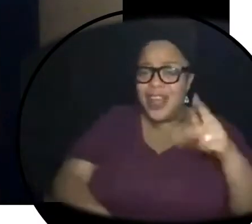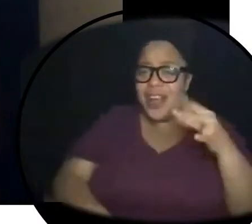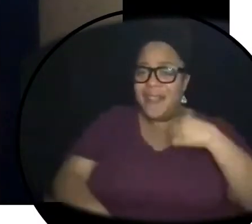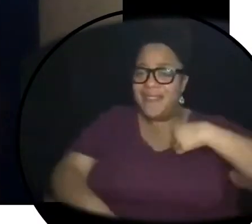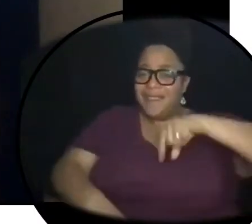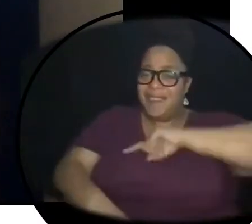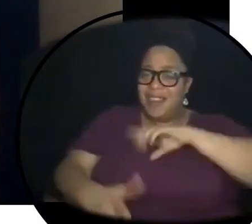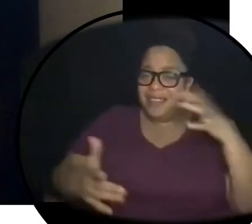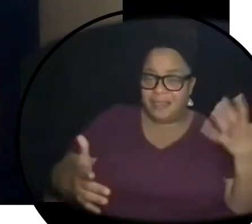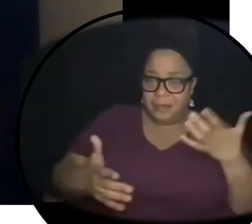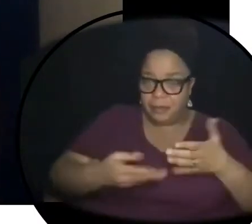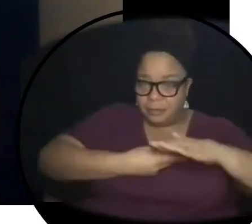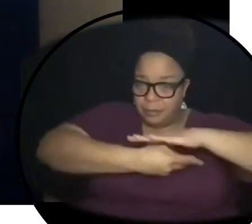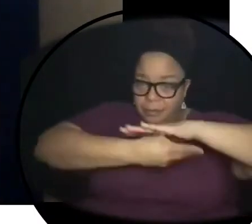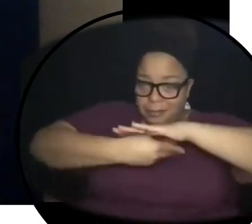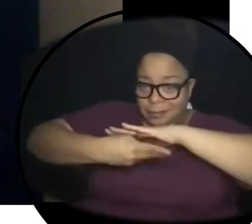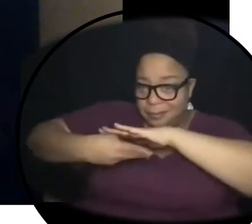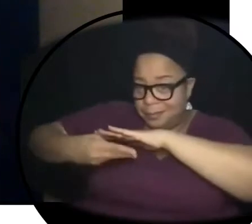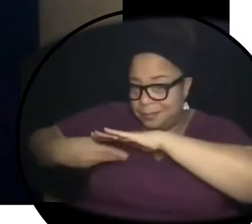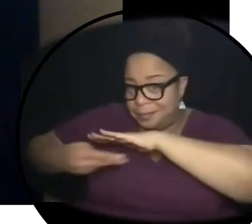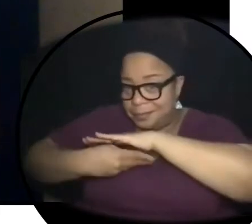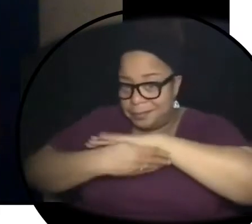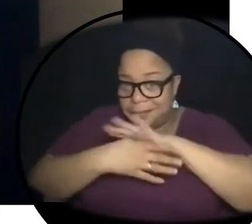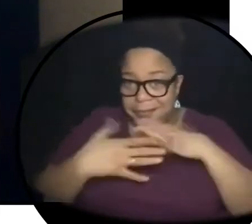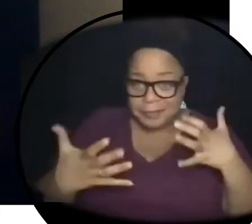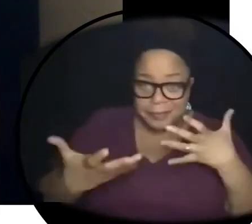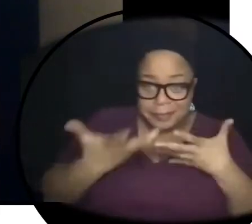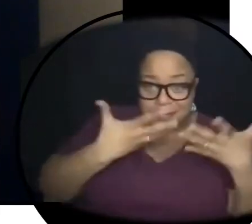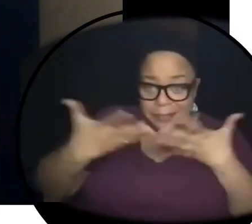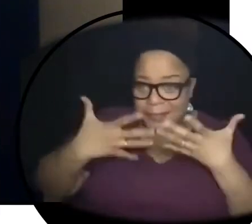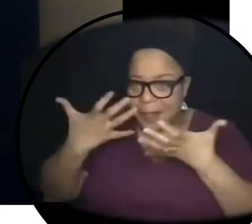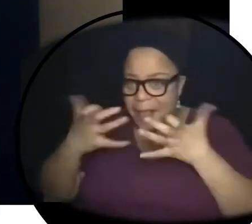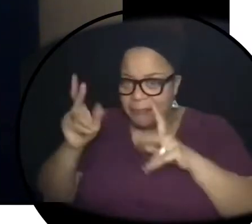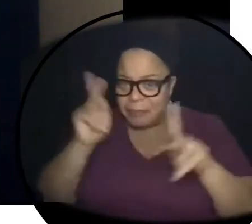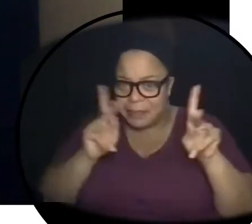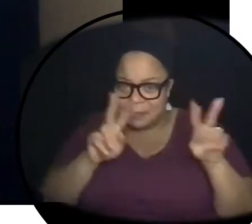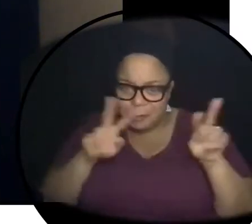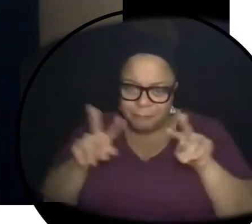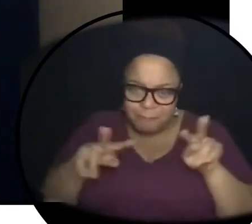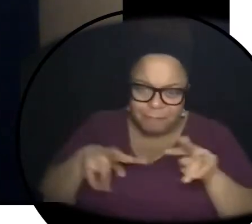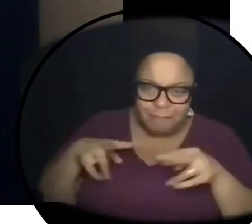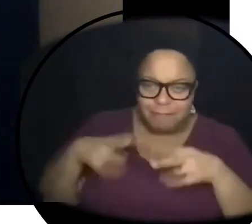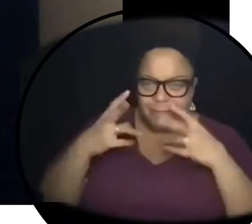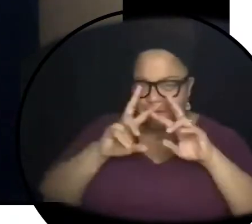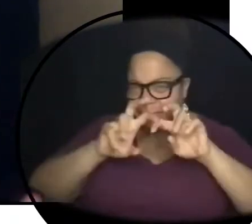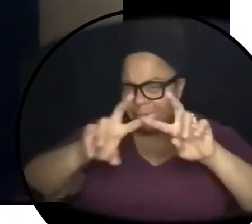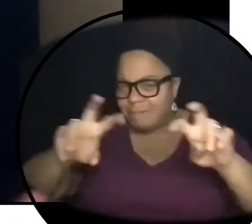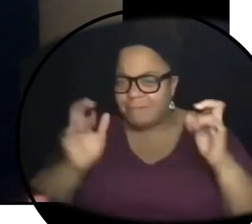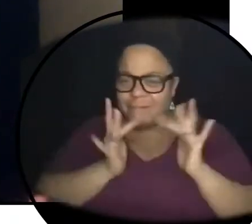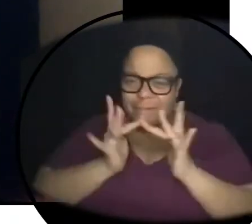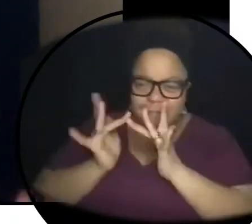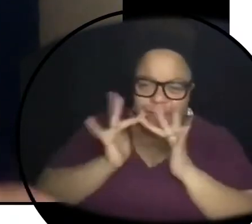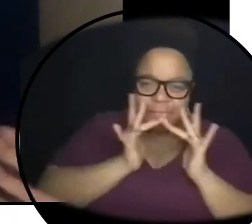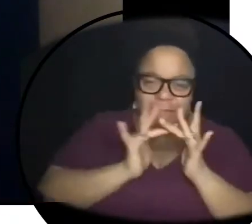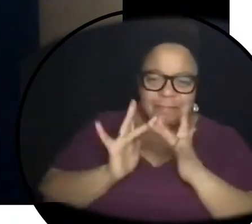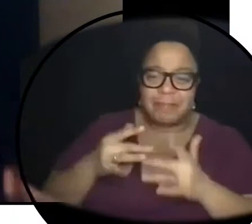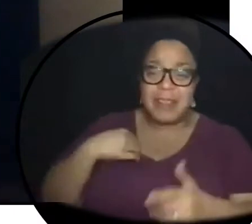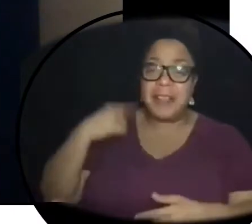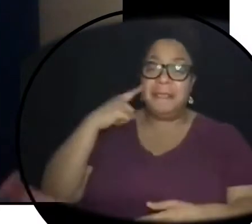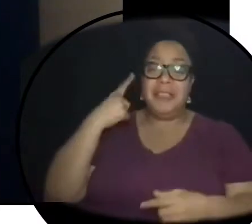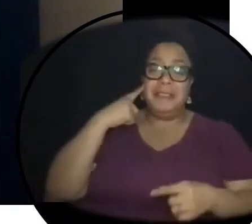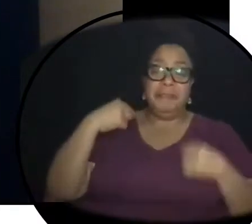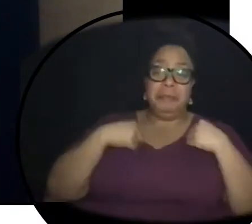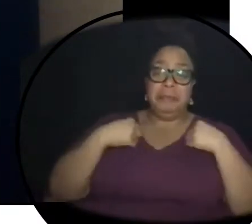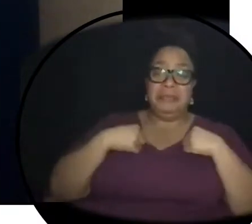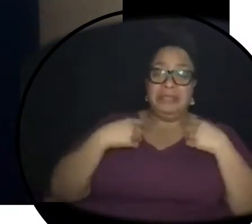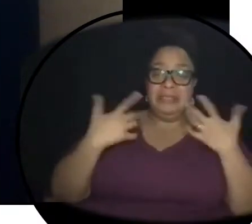hoping that needs to happen. And when I say hoping, I'm not talking about you sitting with a rosary and praying, but rather believing that